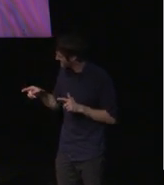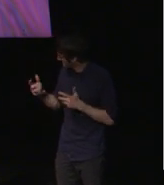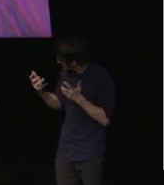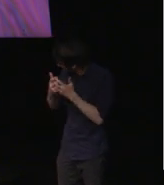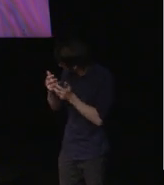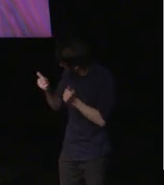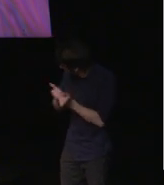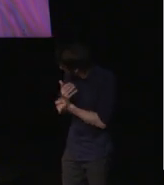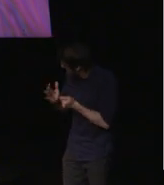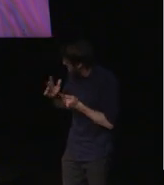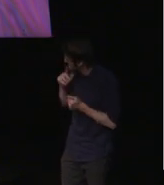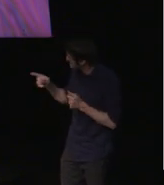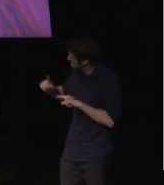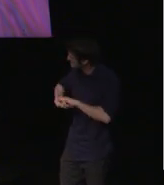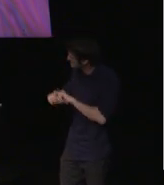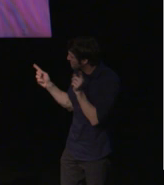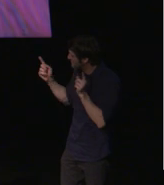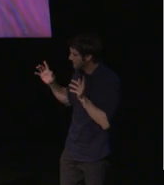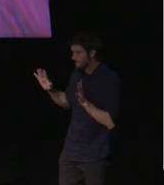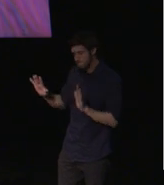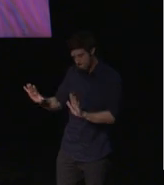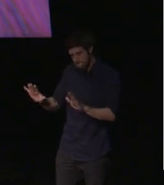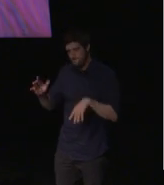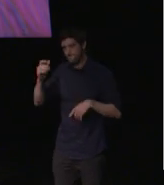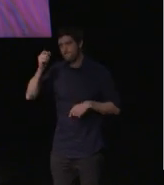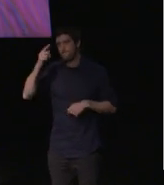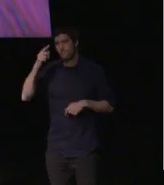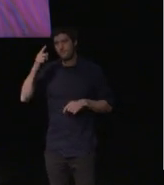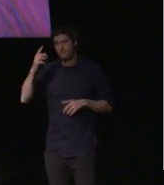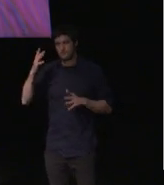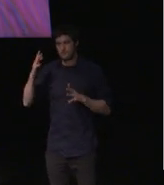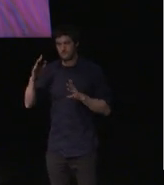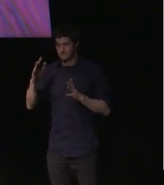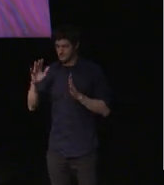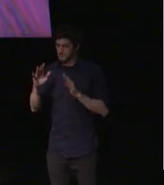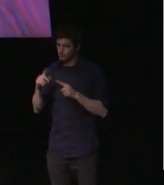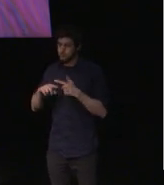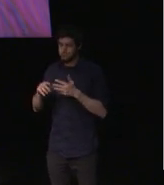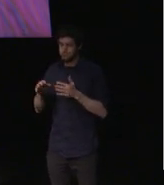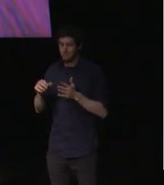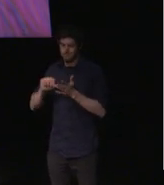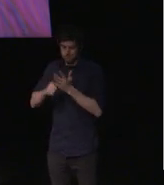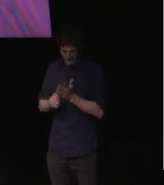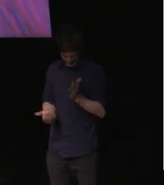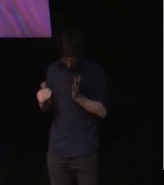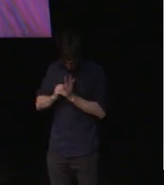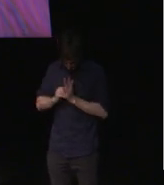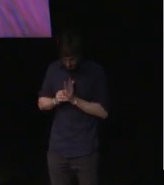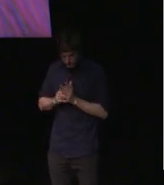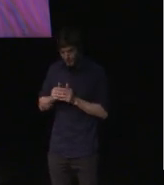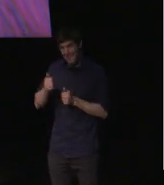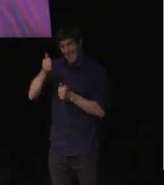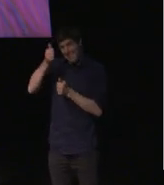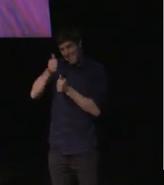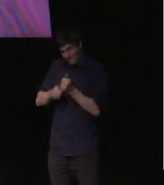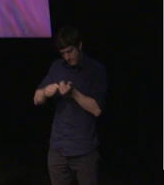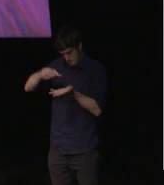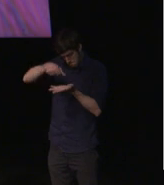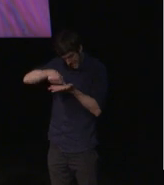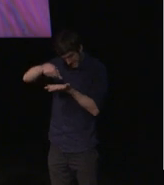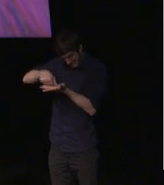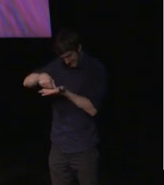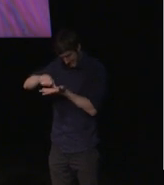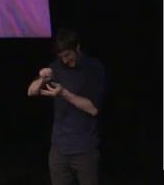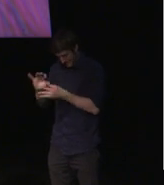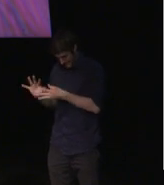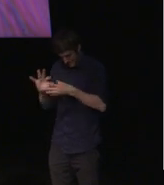controllers. But just to kind of go through this again, the functionality of every button on the device can be exported